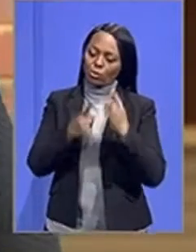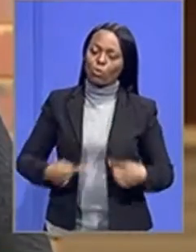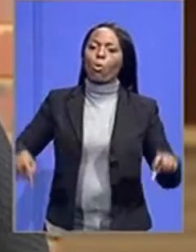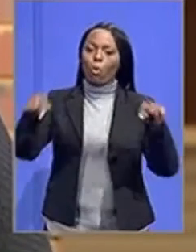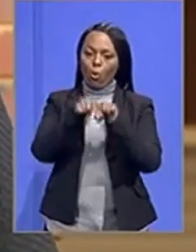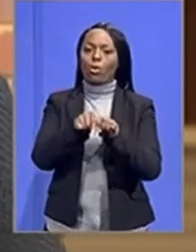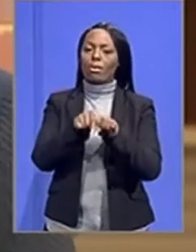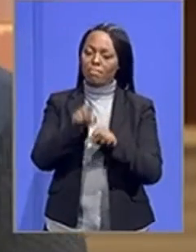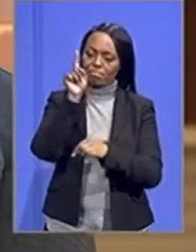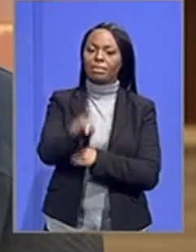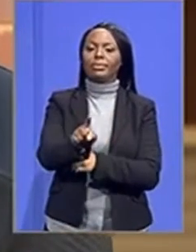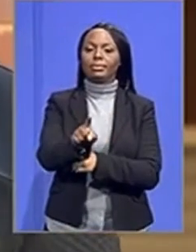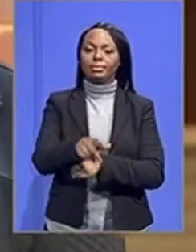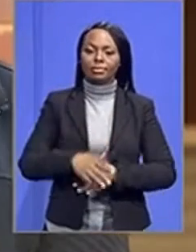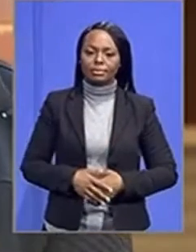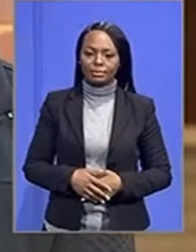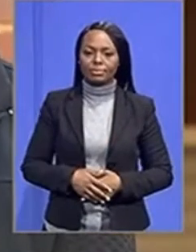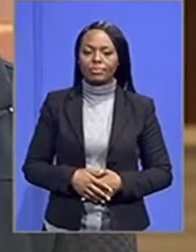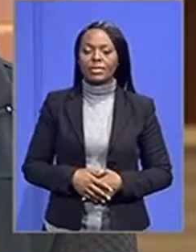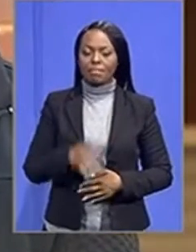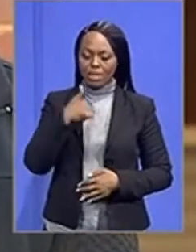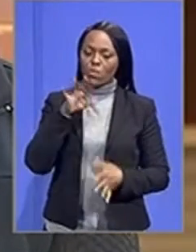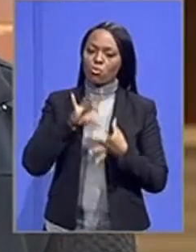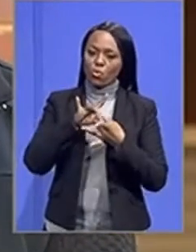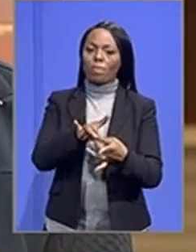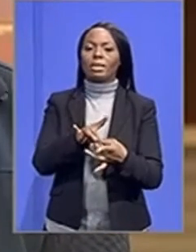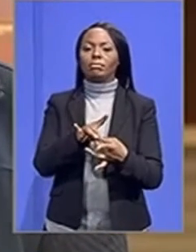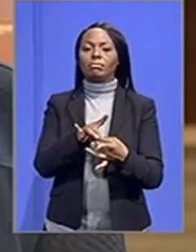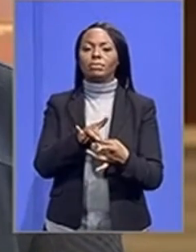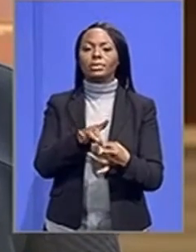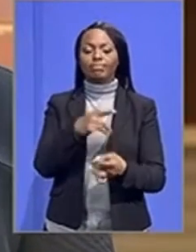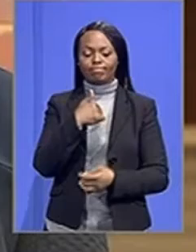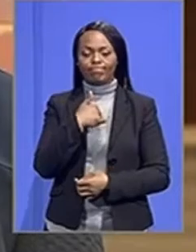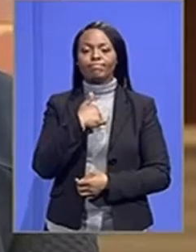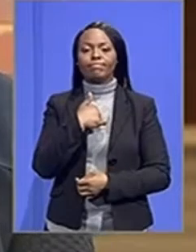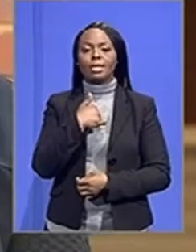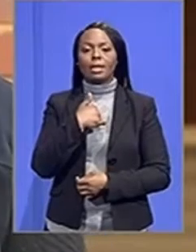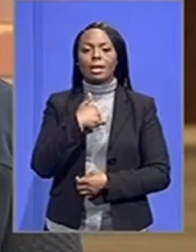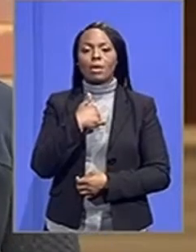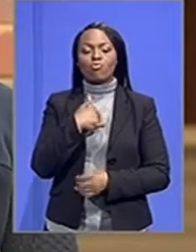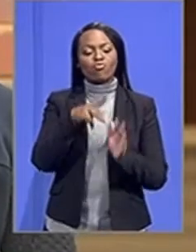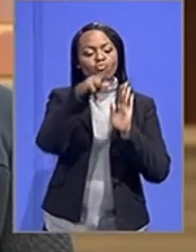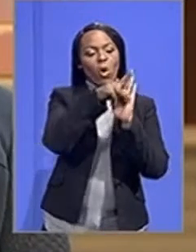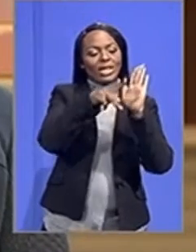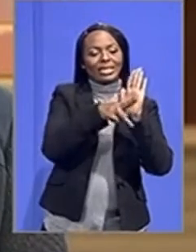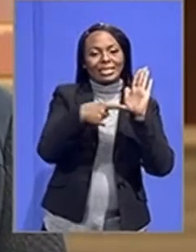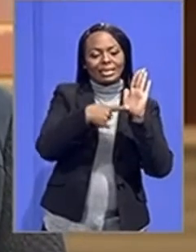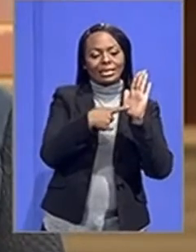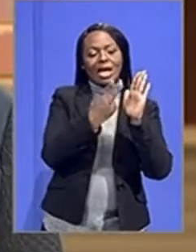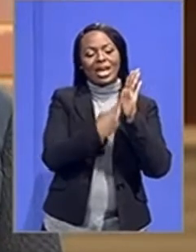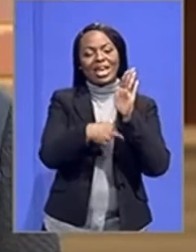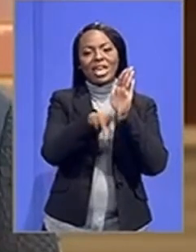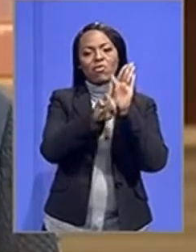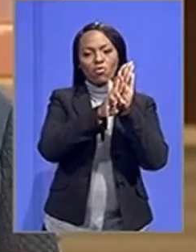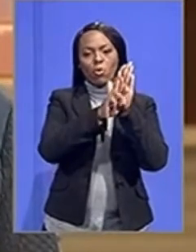school. I can commit on behalf of this school that all the policies will be reviewed so